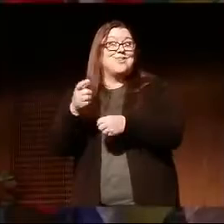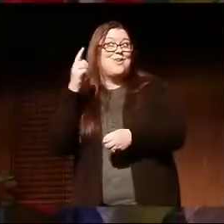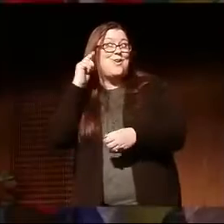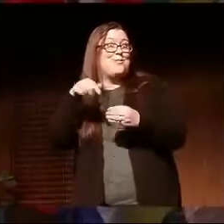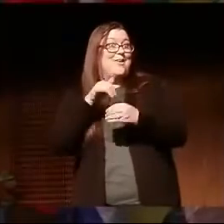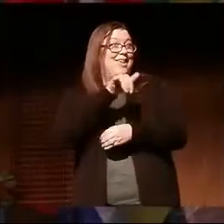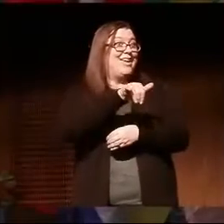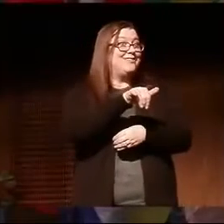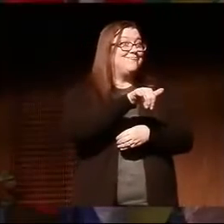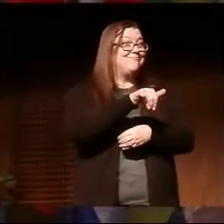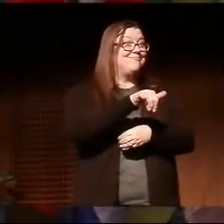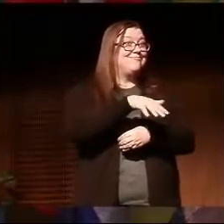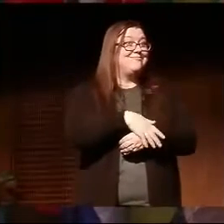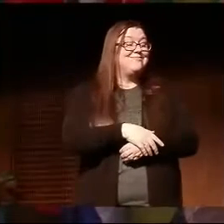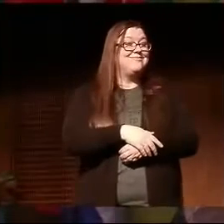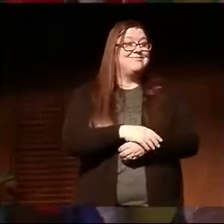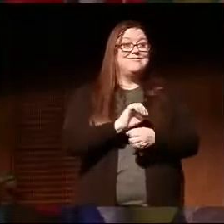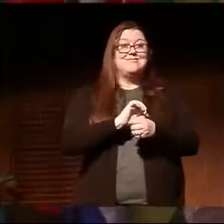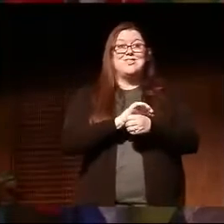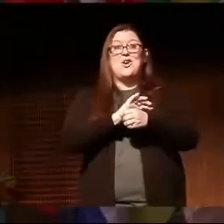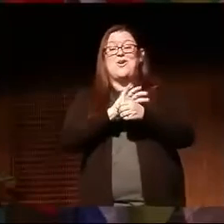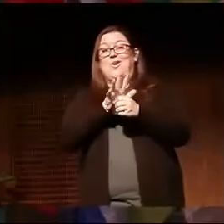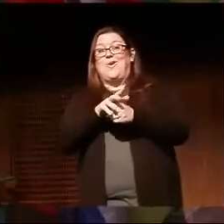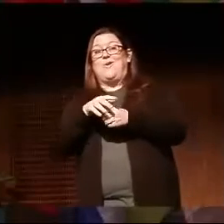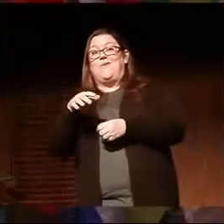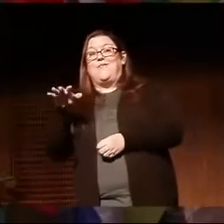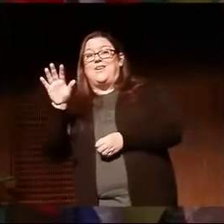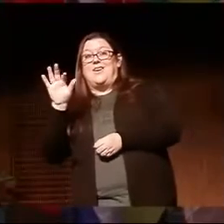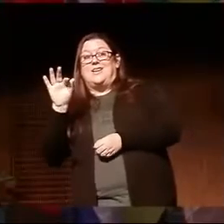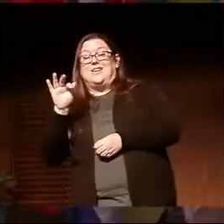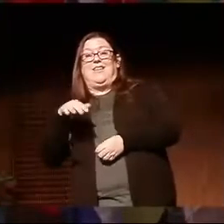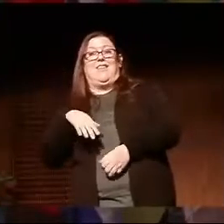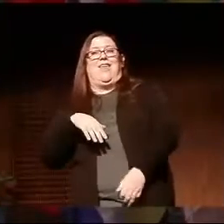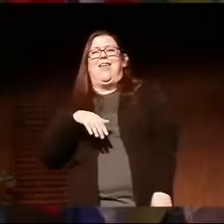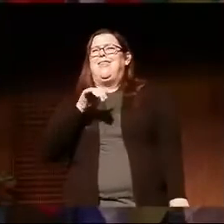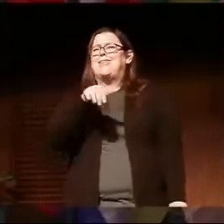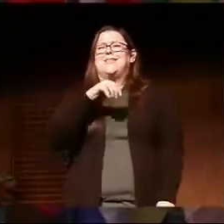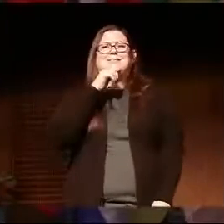COVID-19, that's not part of the original good, even very good creation of our God?